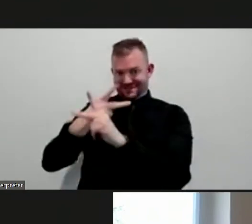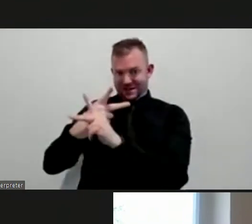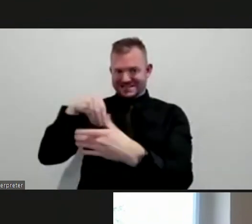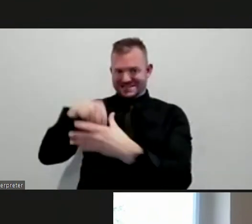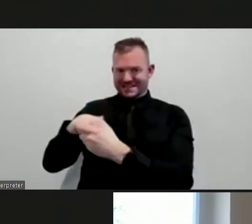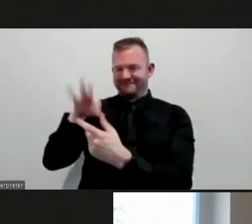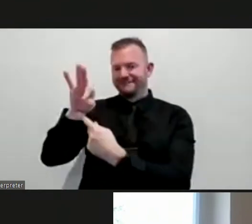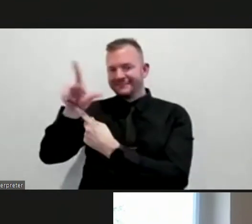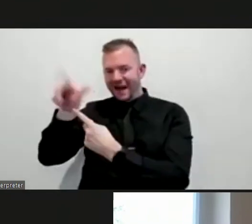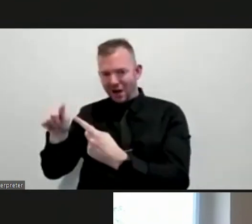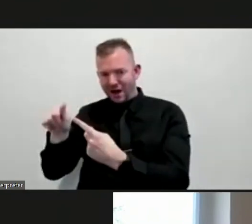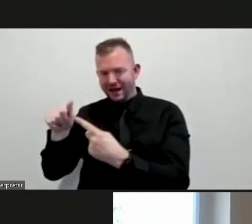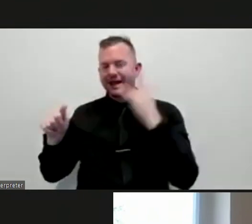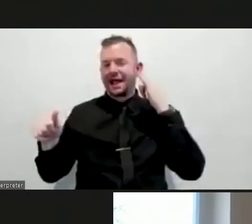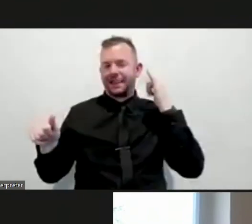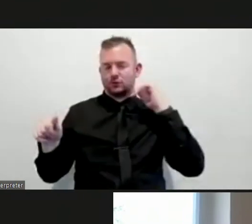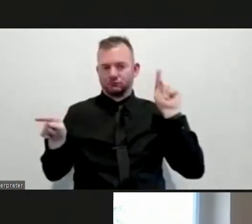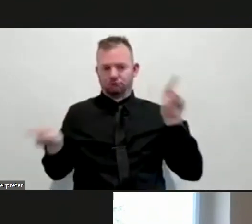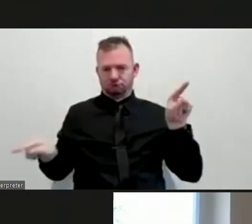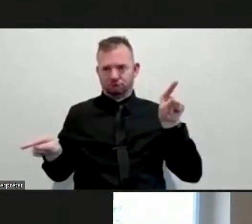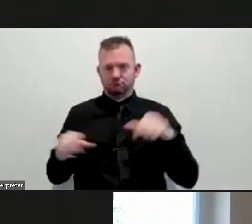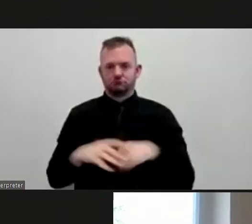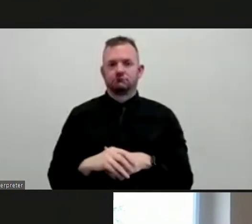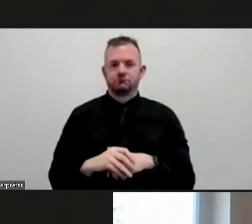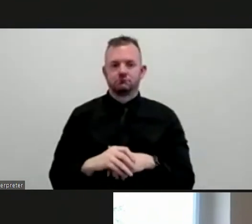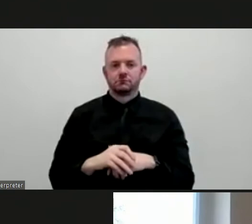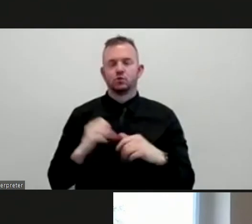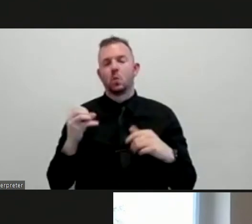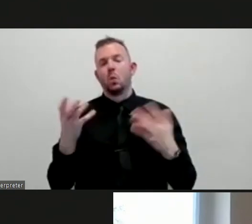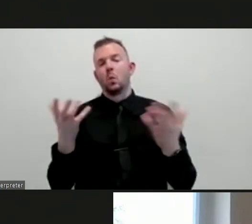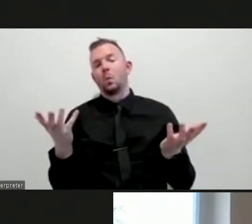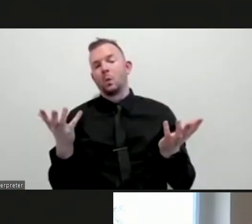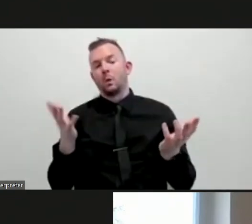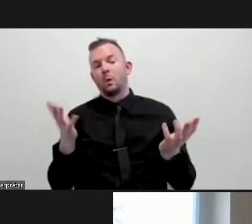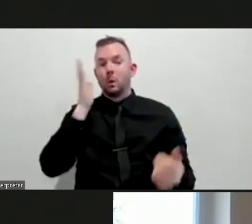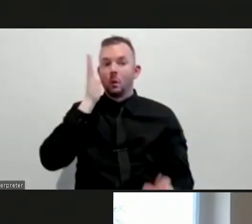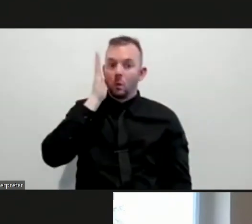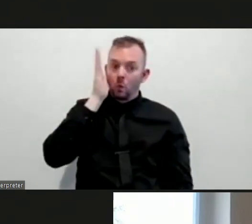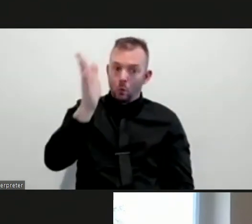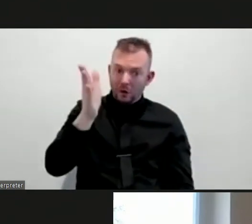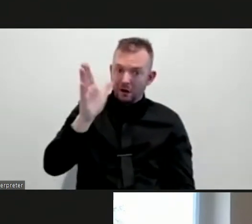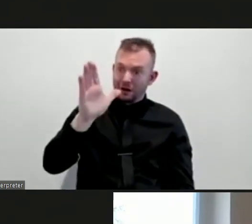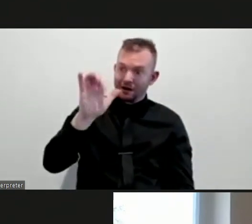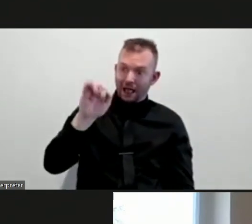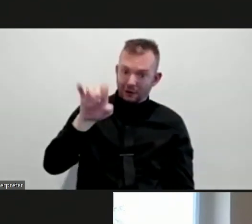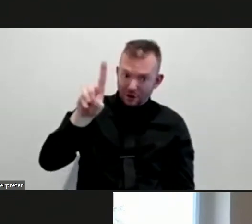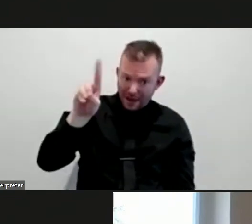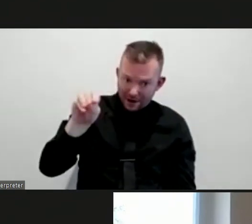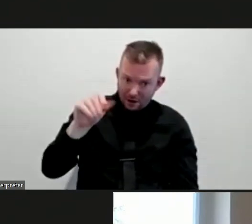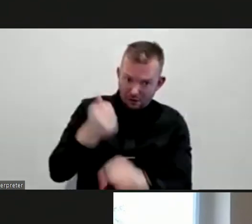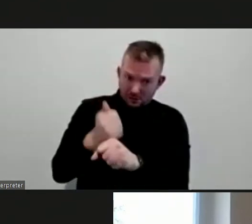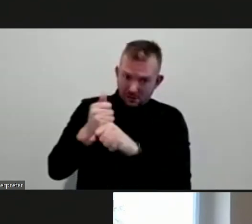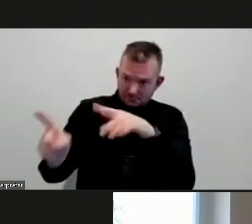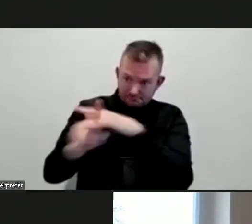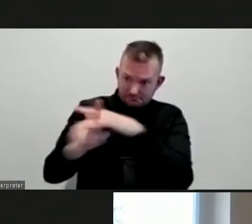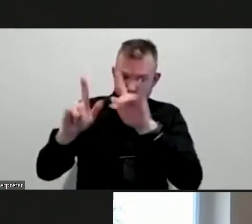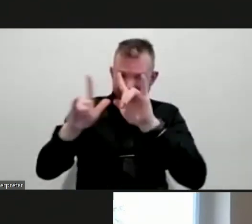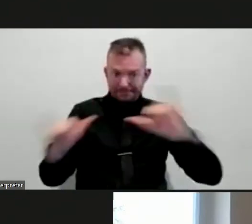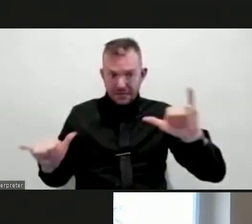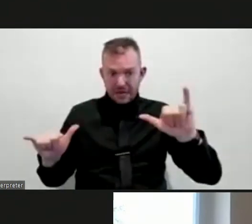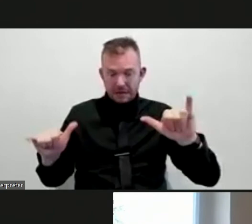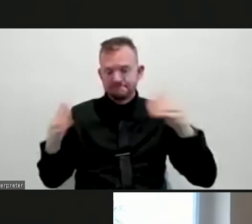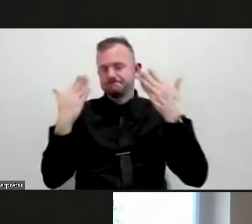to know if Colorado would be on that same timeline or not. What I think we have going in our favor is that we